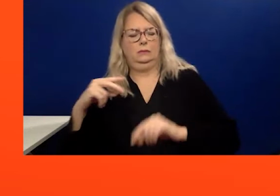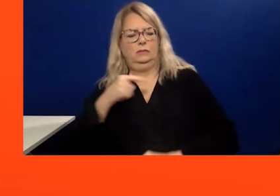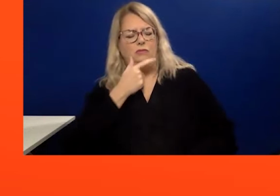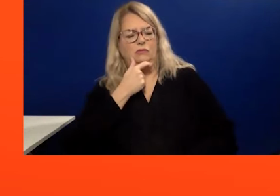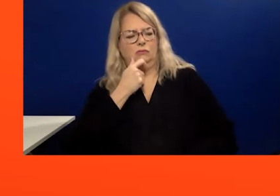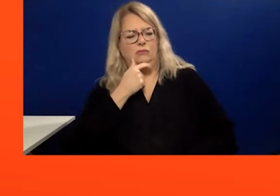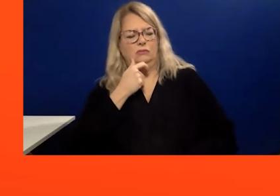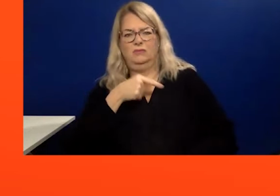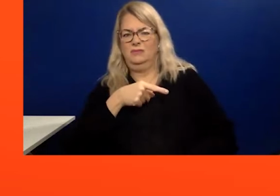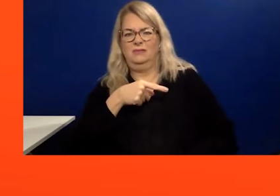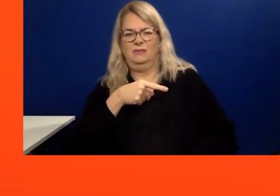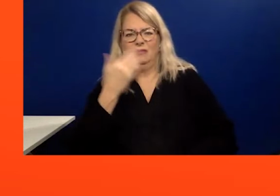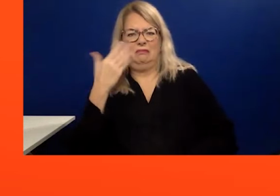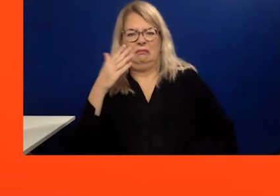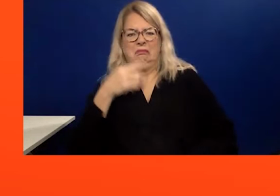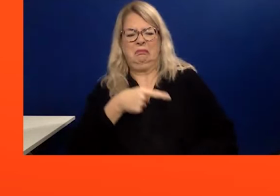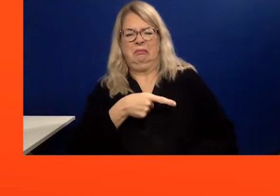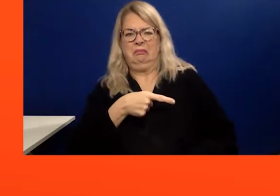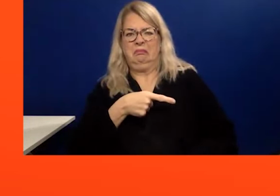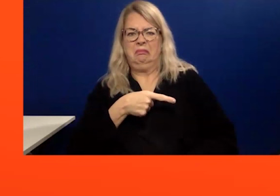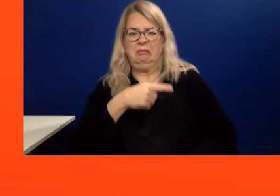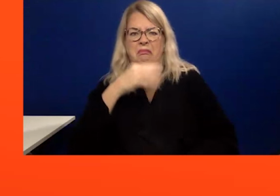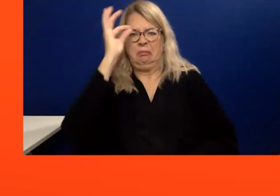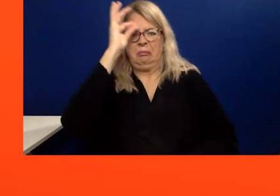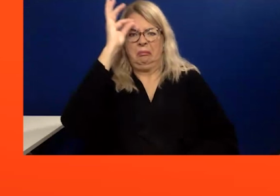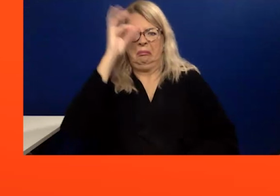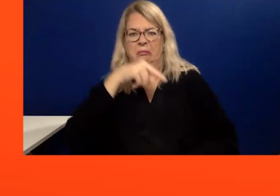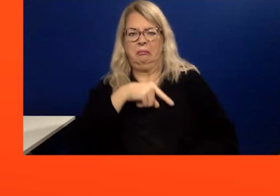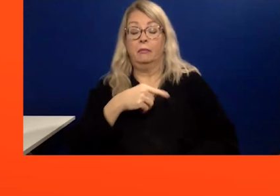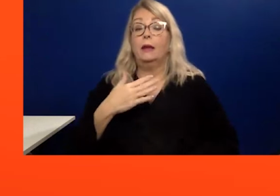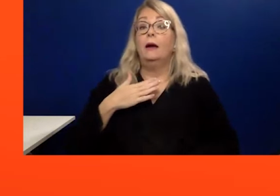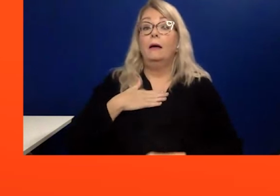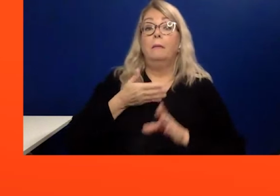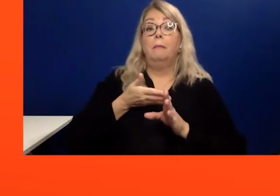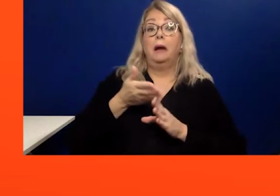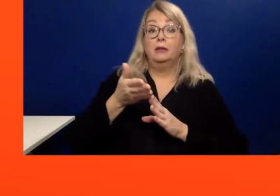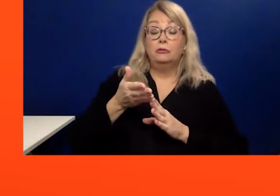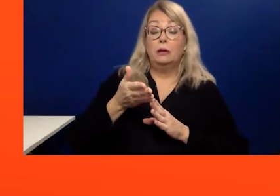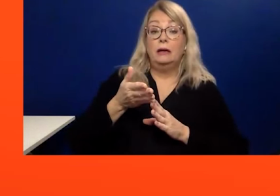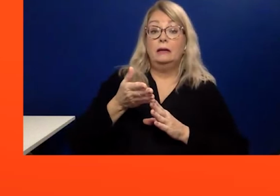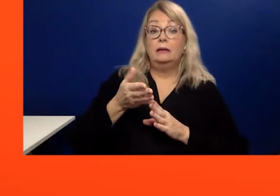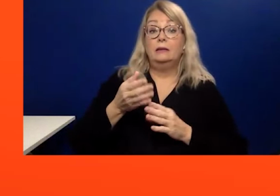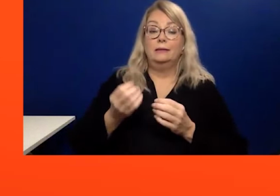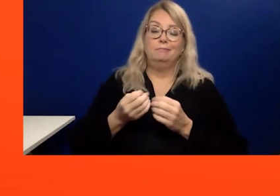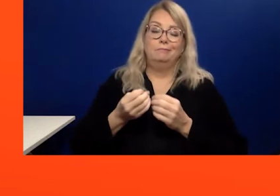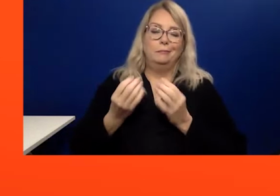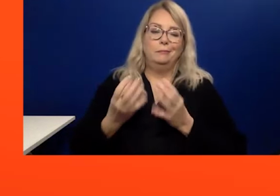he doesn't know what he's doing, right? And the way my trade works, and I think a lot of careers work, a lot of different industries,